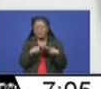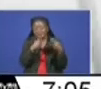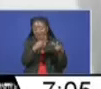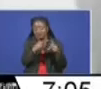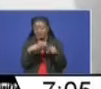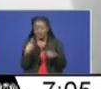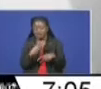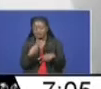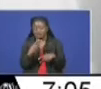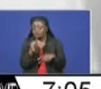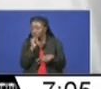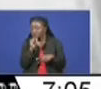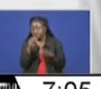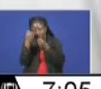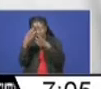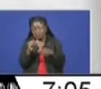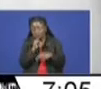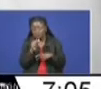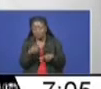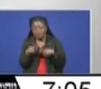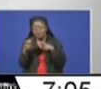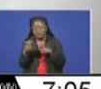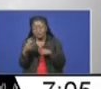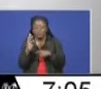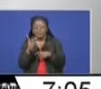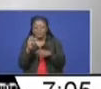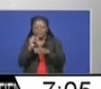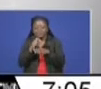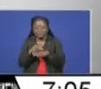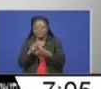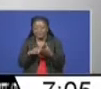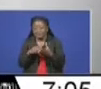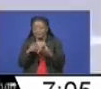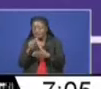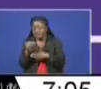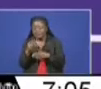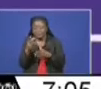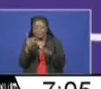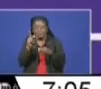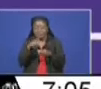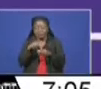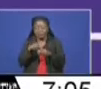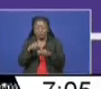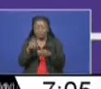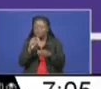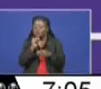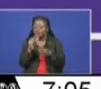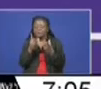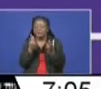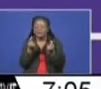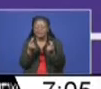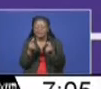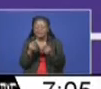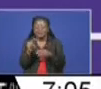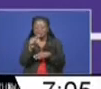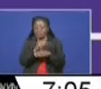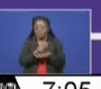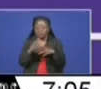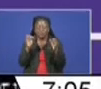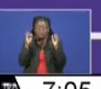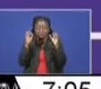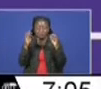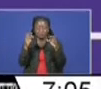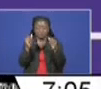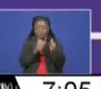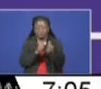that, we had to advise him that the poll cannot be conducted. The National Emergency Management Agency,